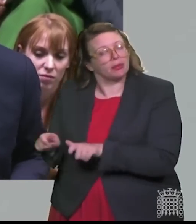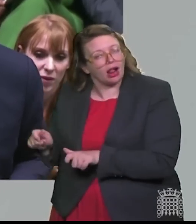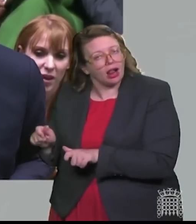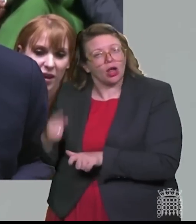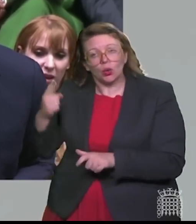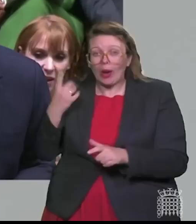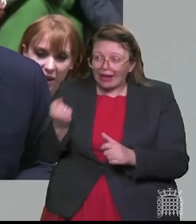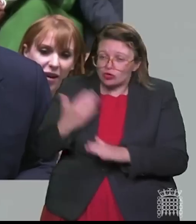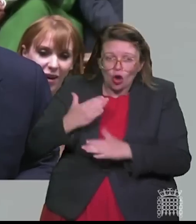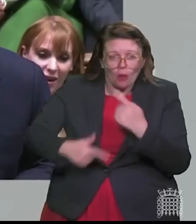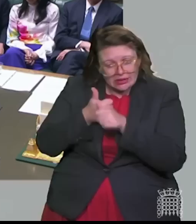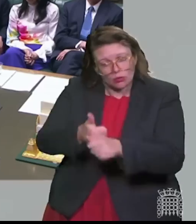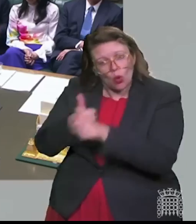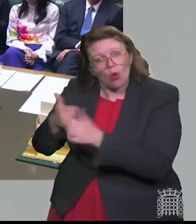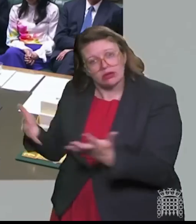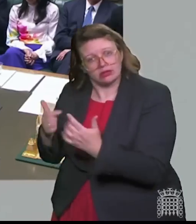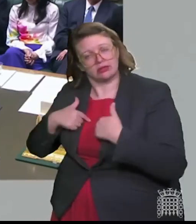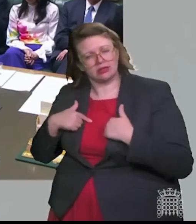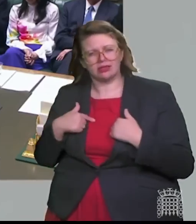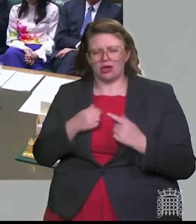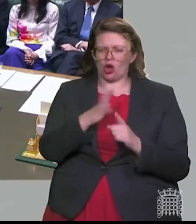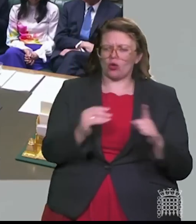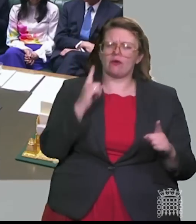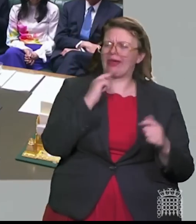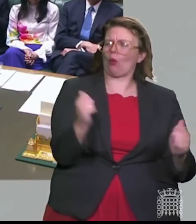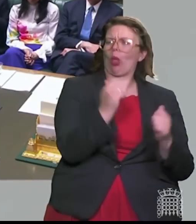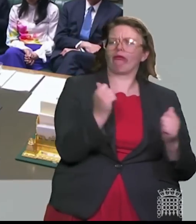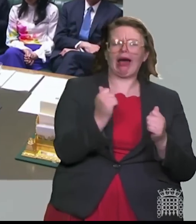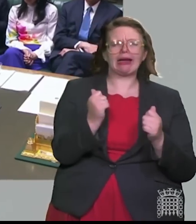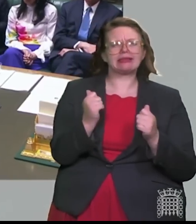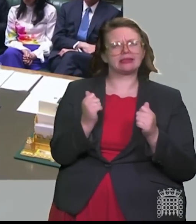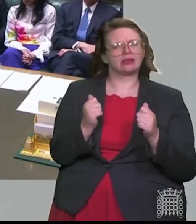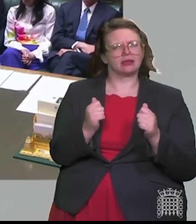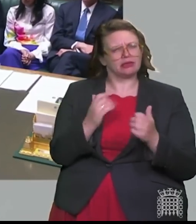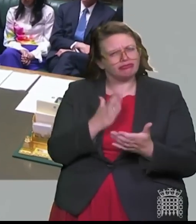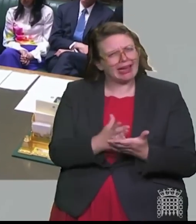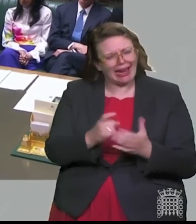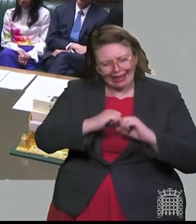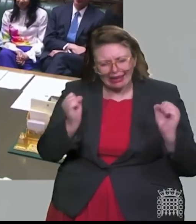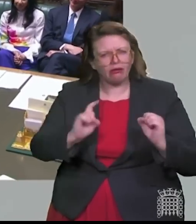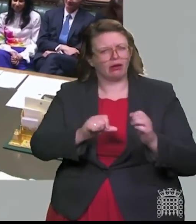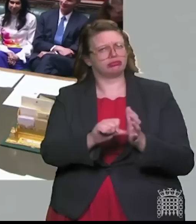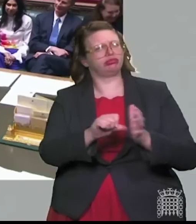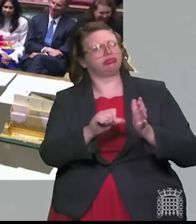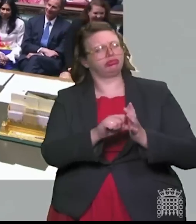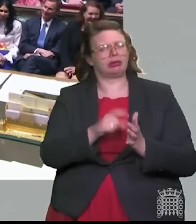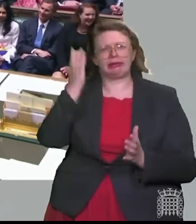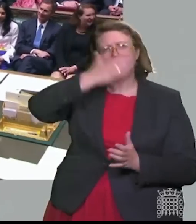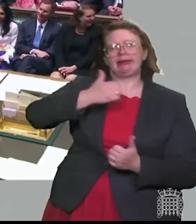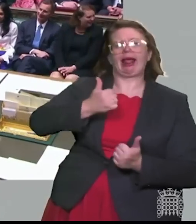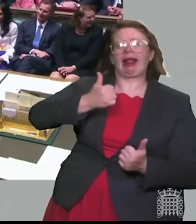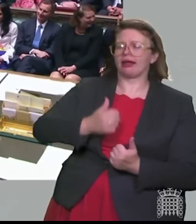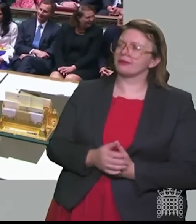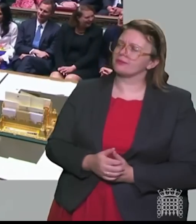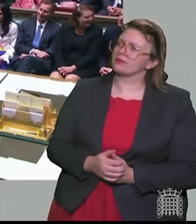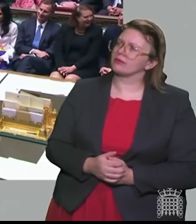it say about him and his party that they won't do the same? Prime Minister. Mr.